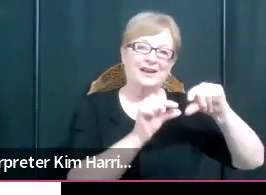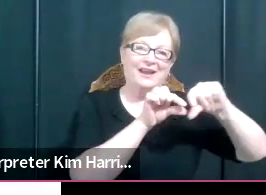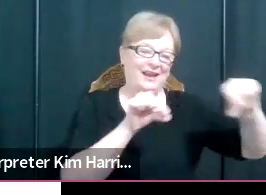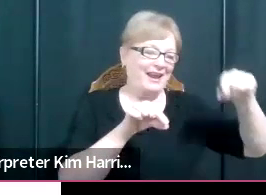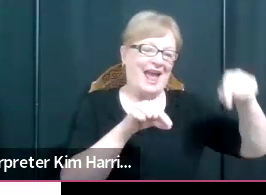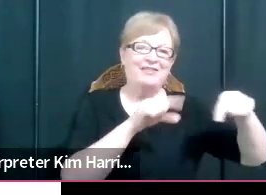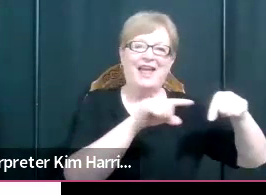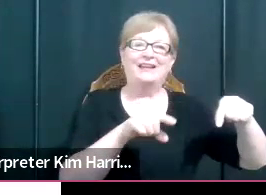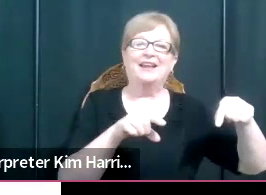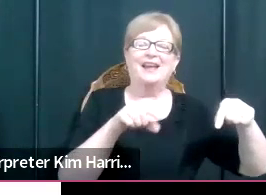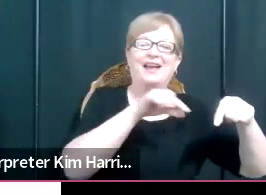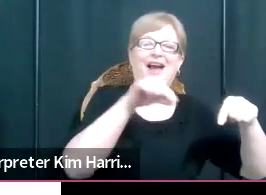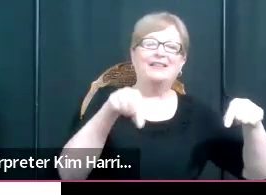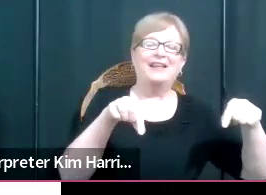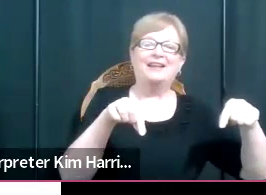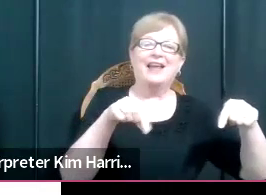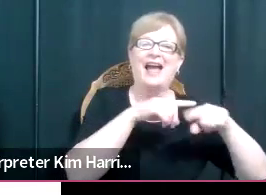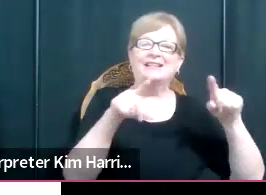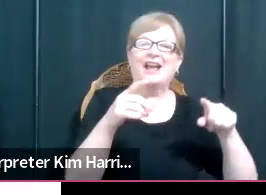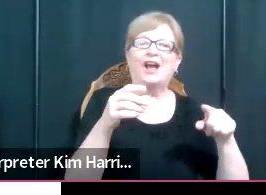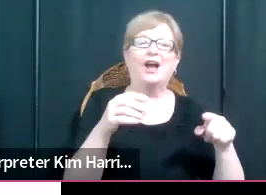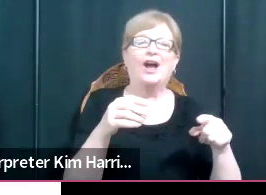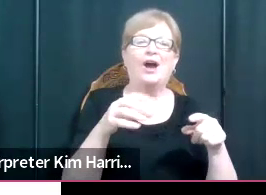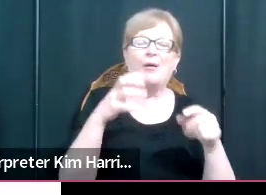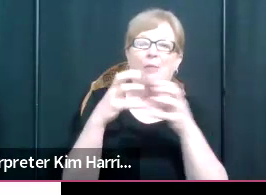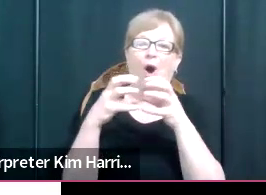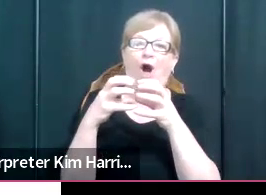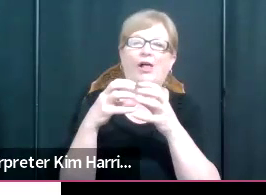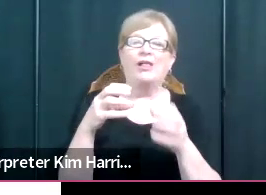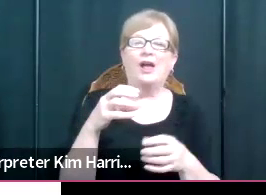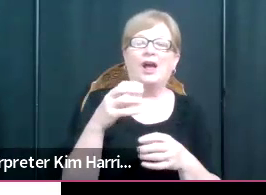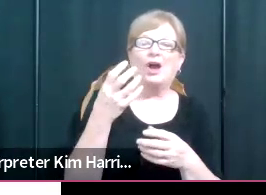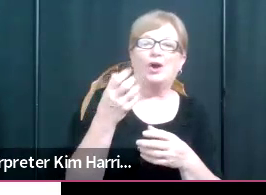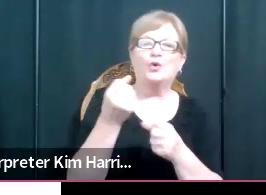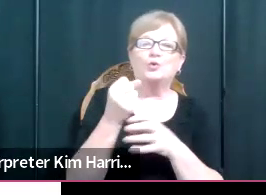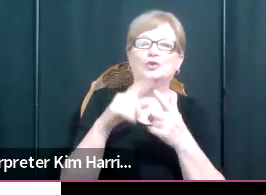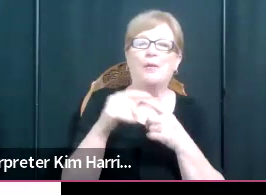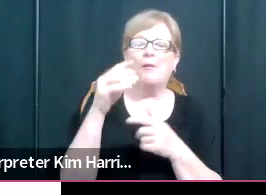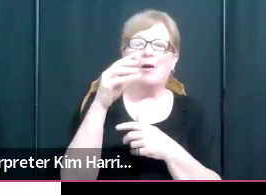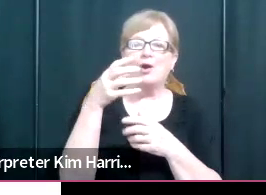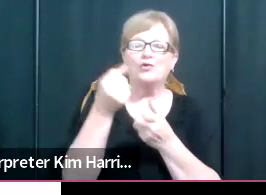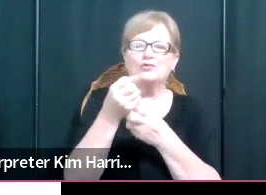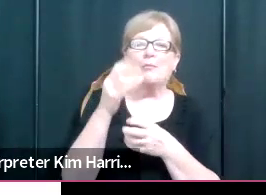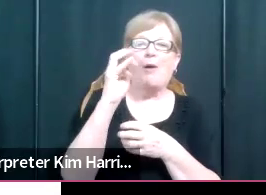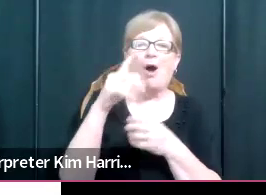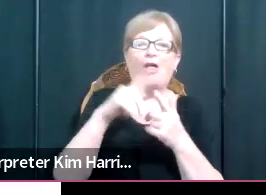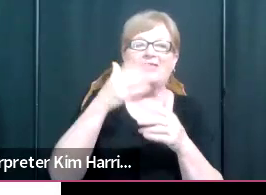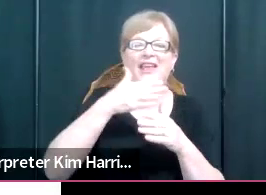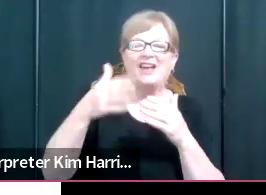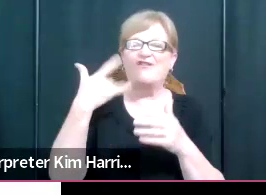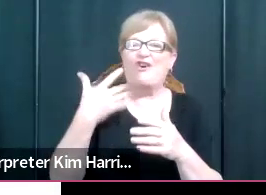like fuzzy, kind of like koosh ball strings on them that can kind of offer different texture input as well.